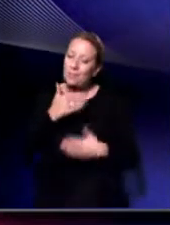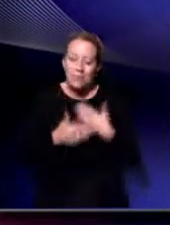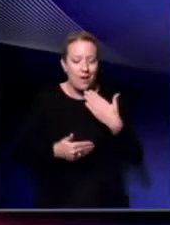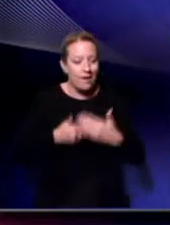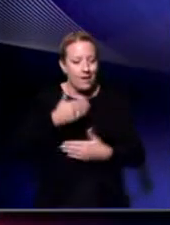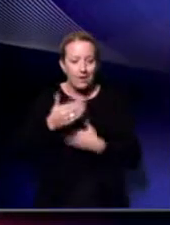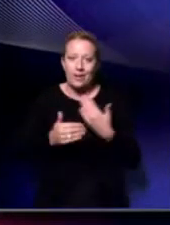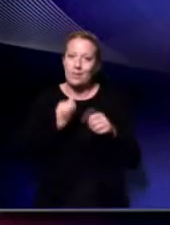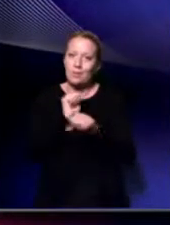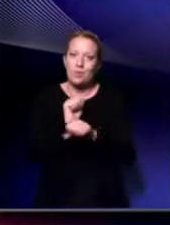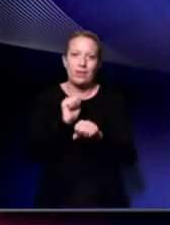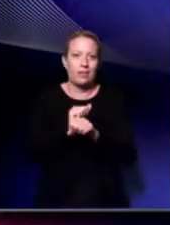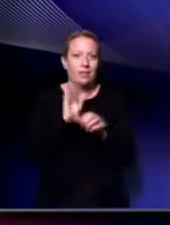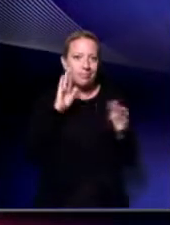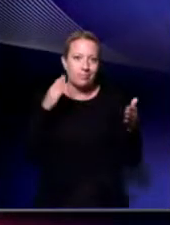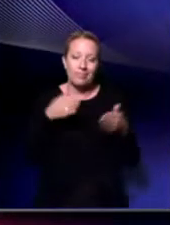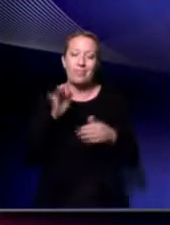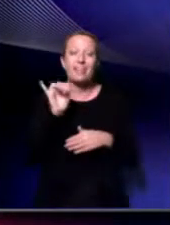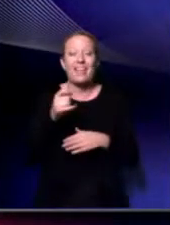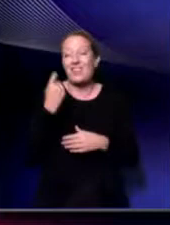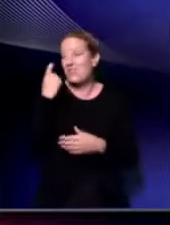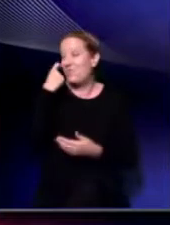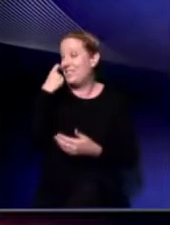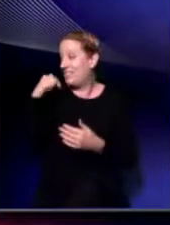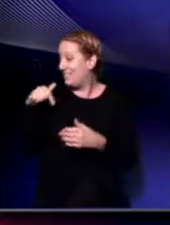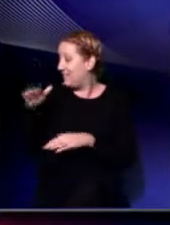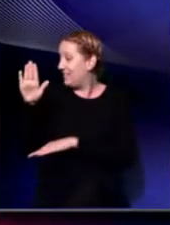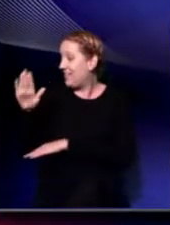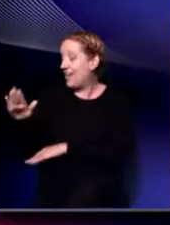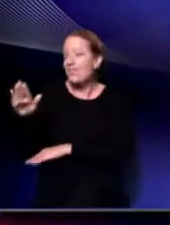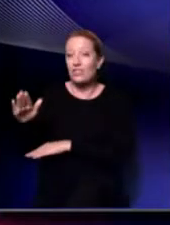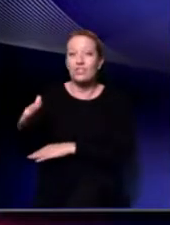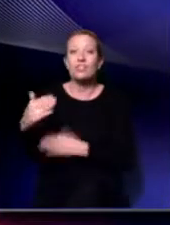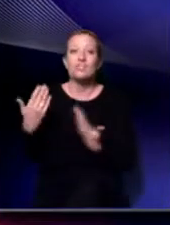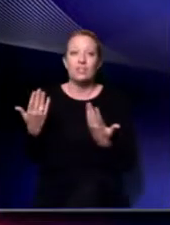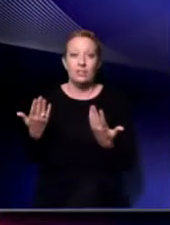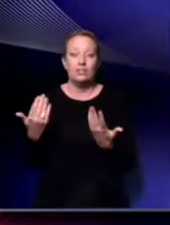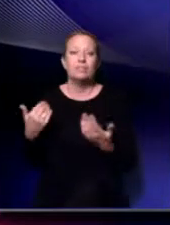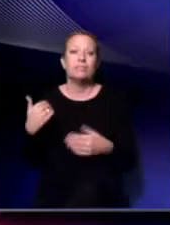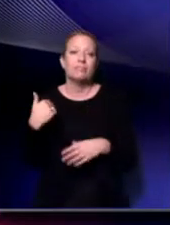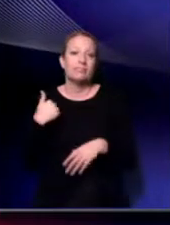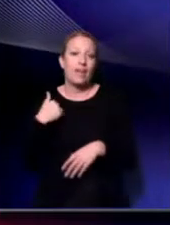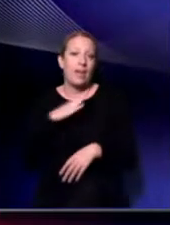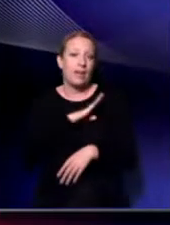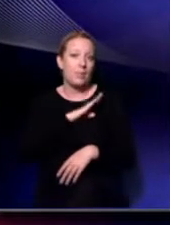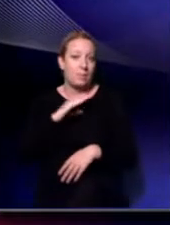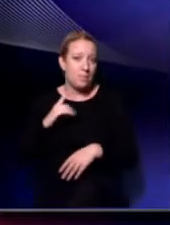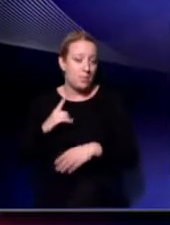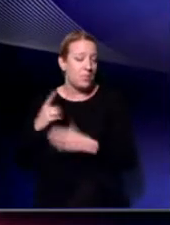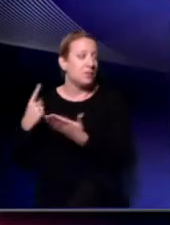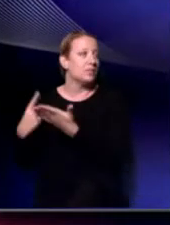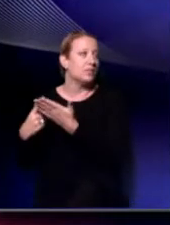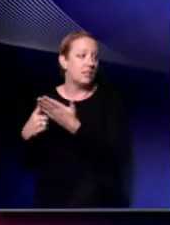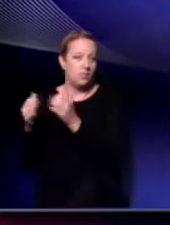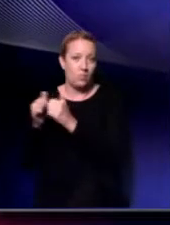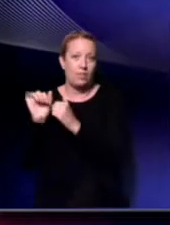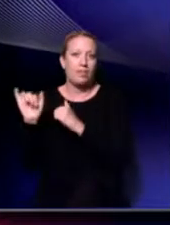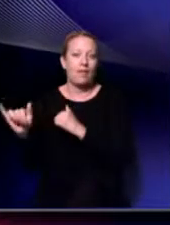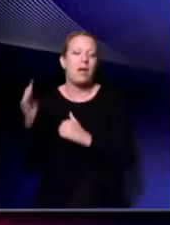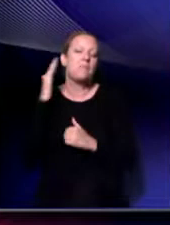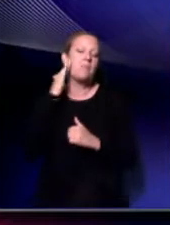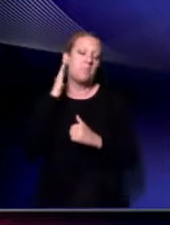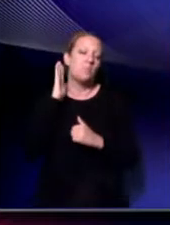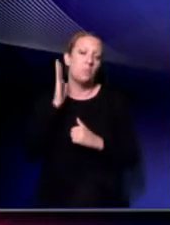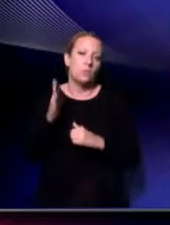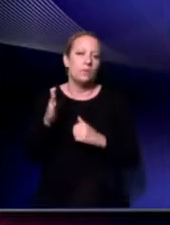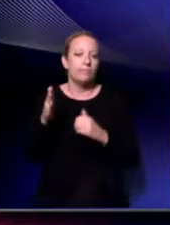had some conversation related to that this afternoon with the board, but clearly need to be improving on that.